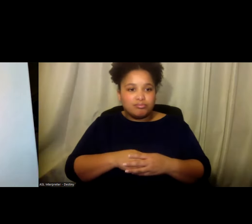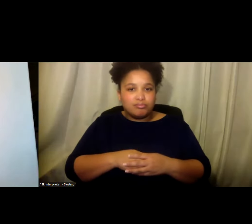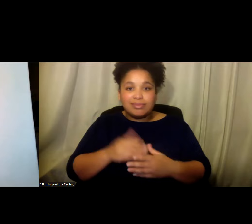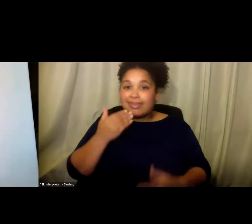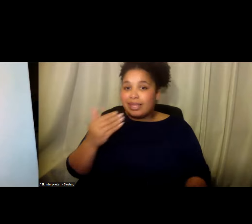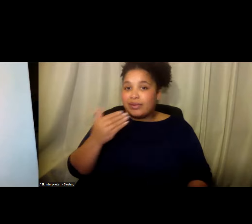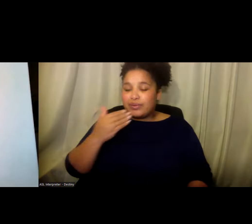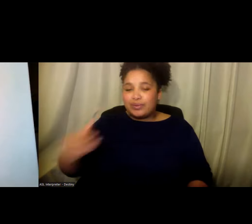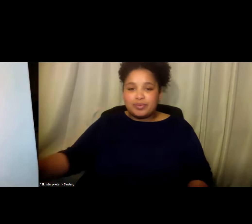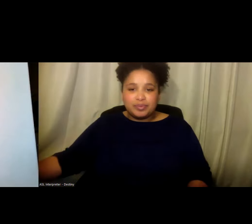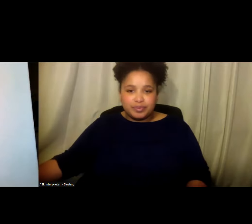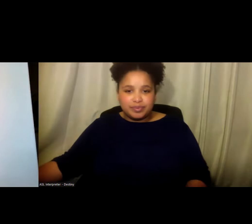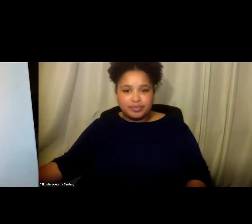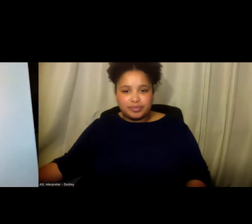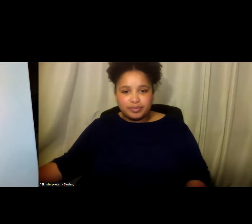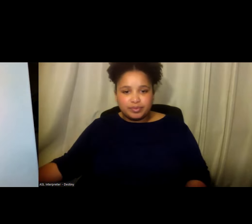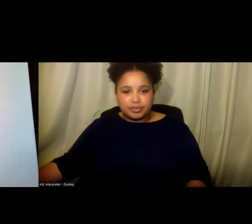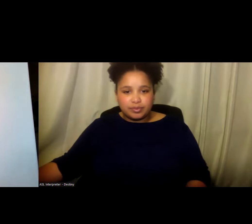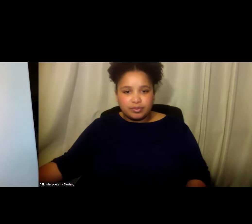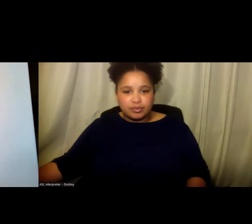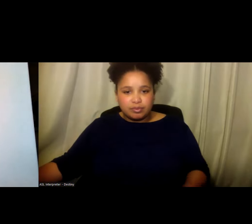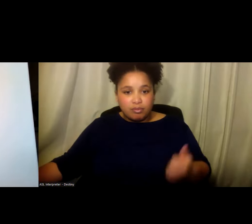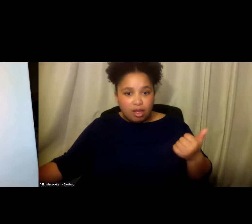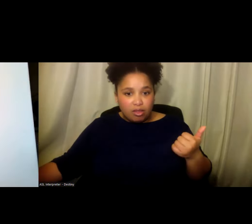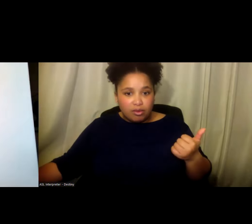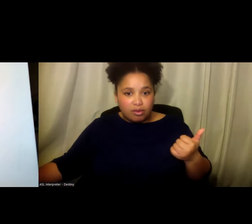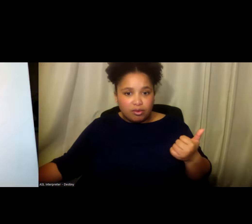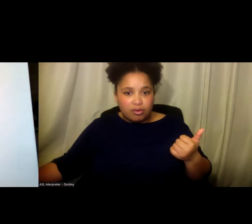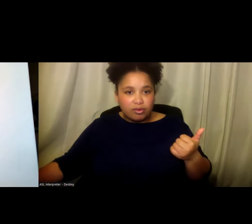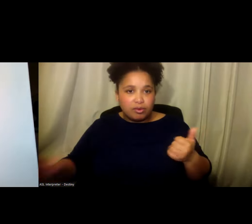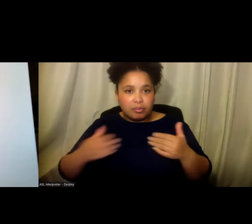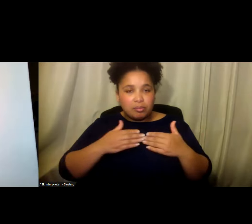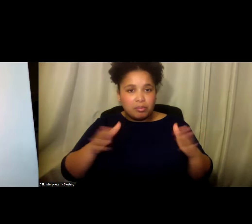you. Was there any other public comment?